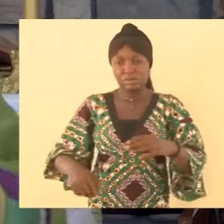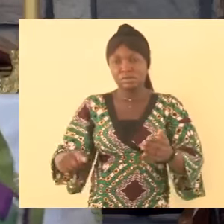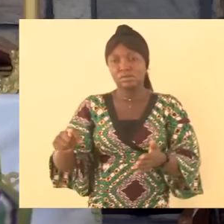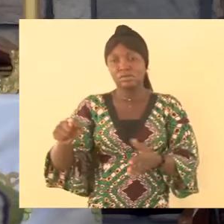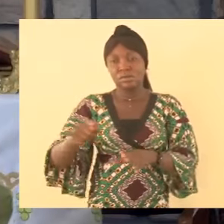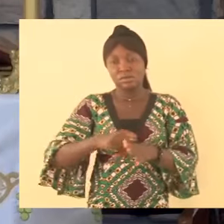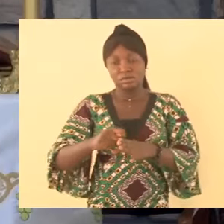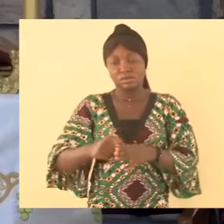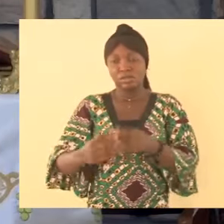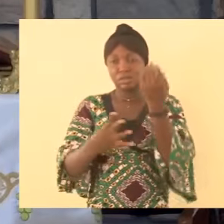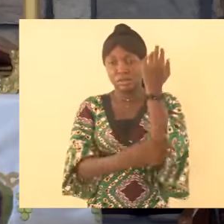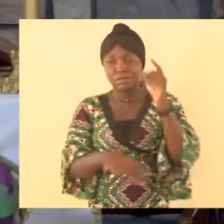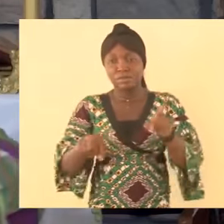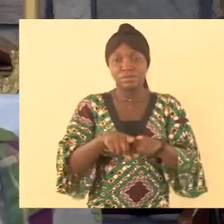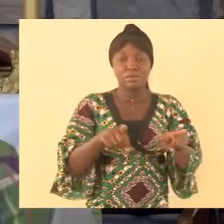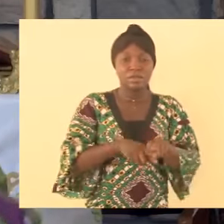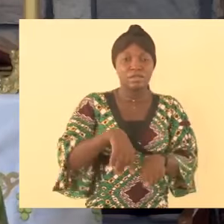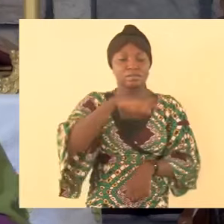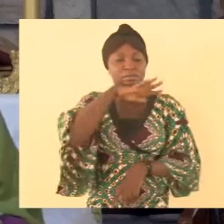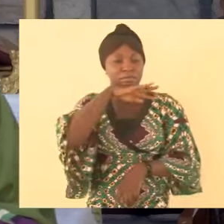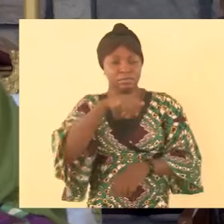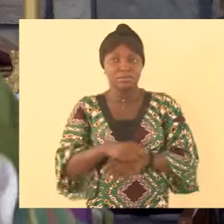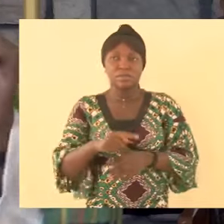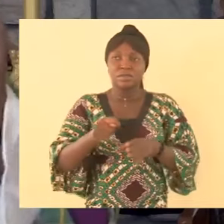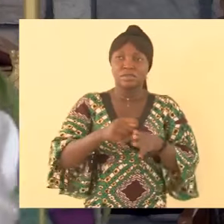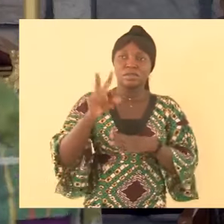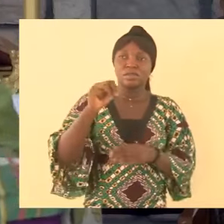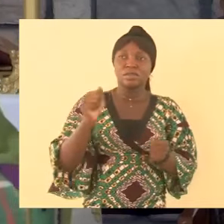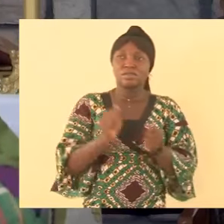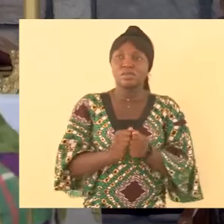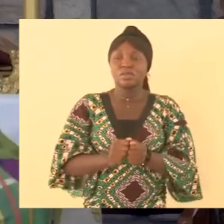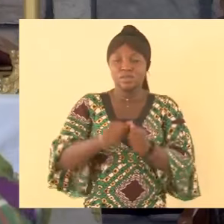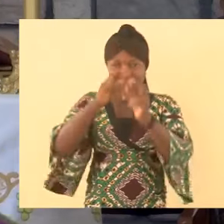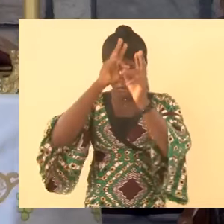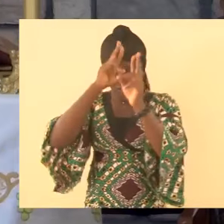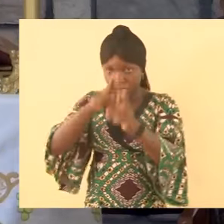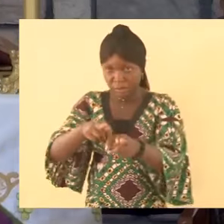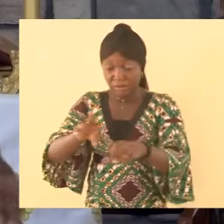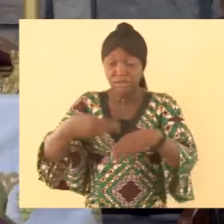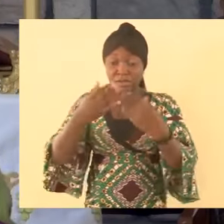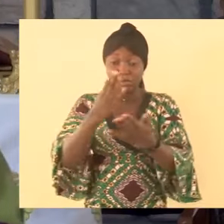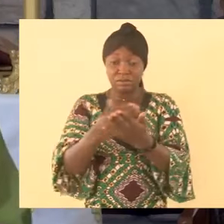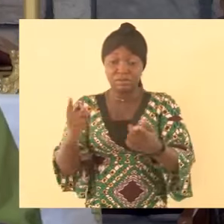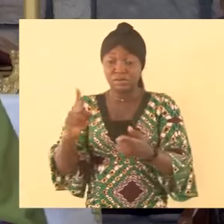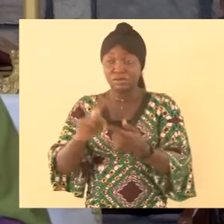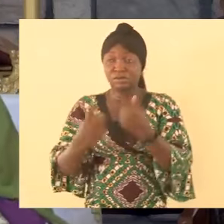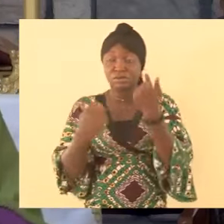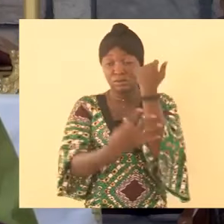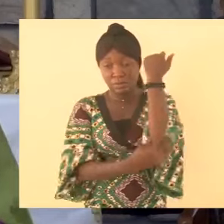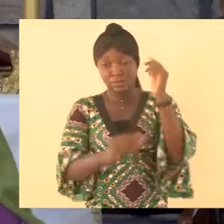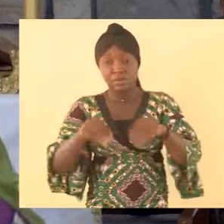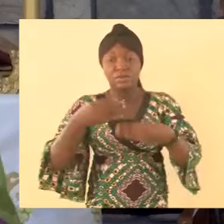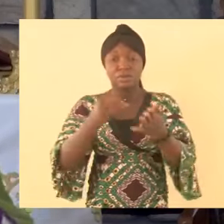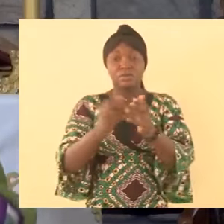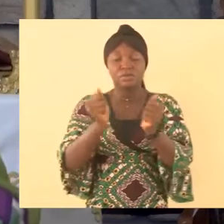Don't treat the poor like trash. Treat the poor with dignity. So you are giving something to the poor,